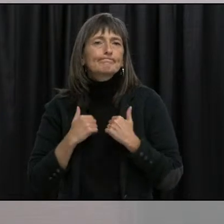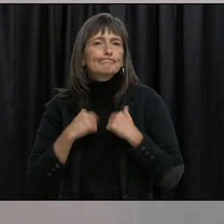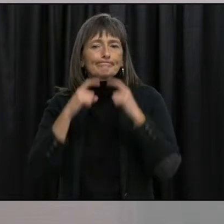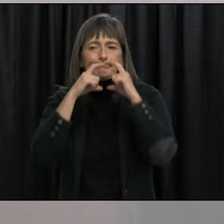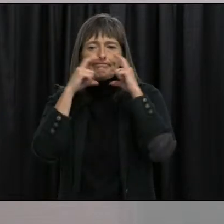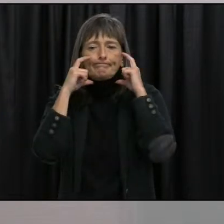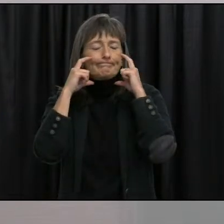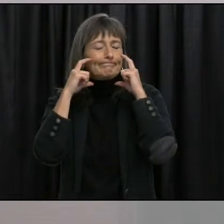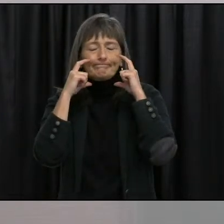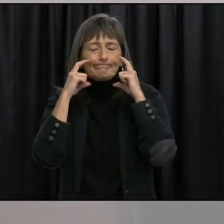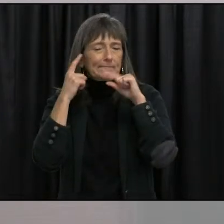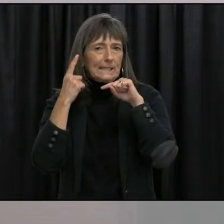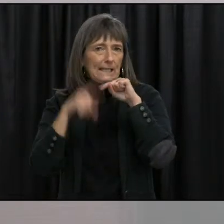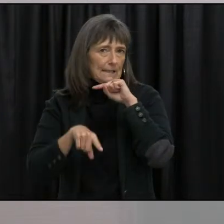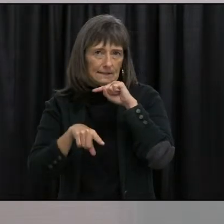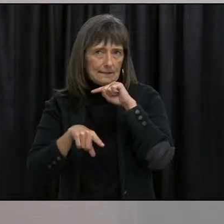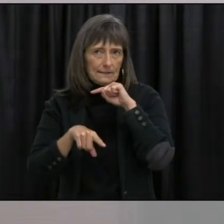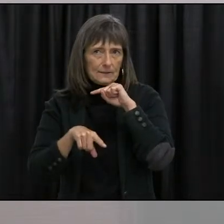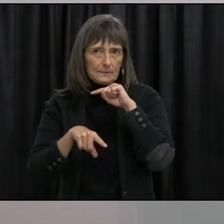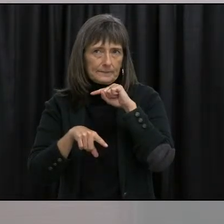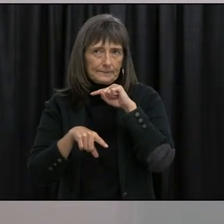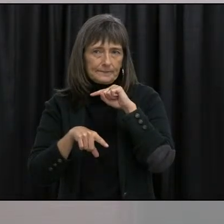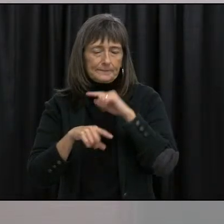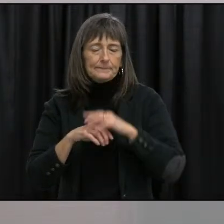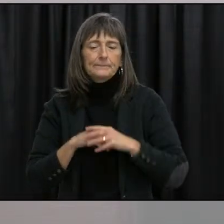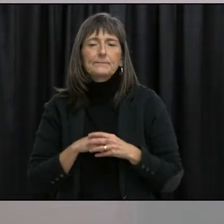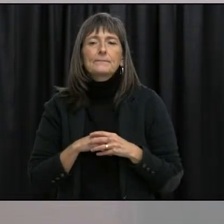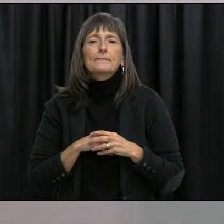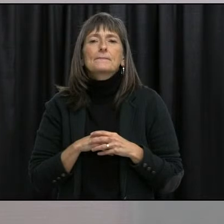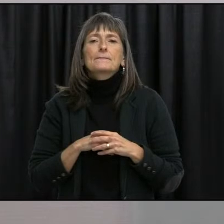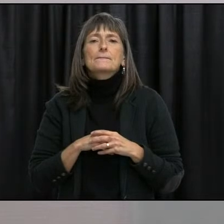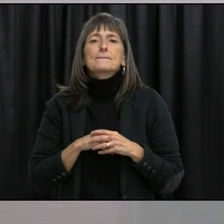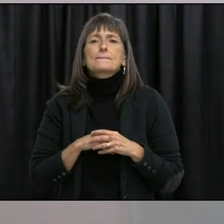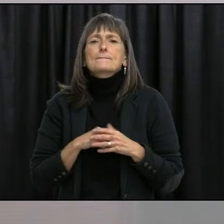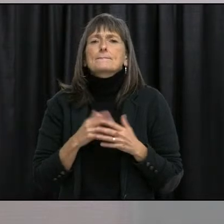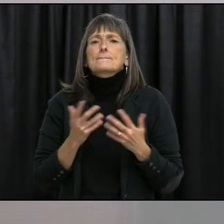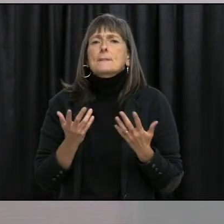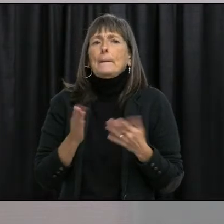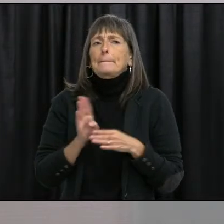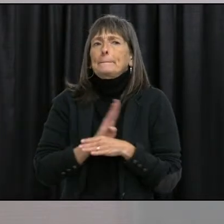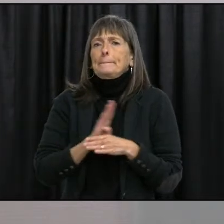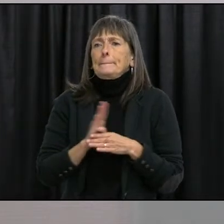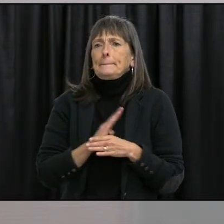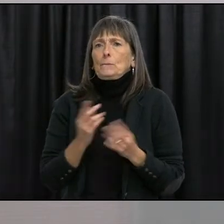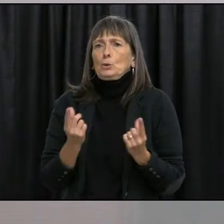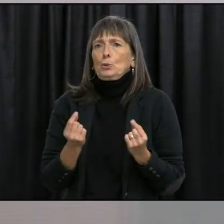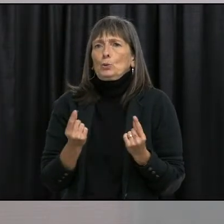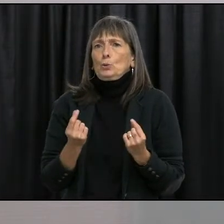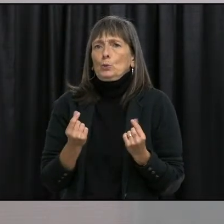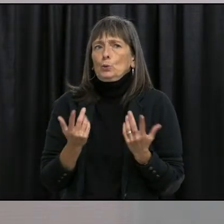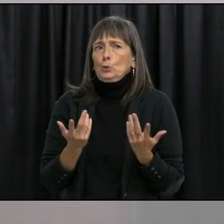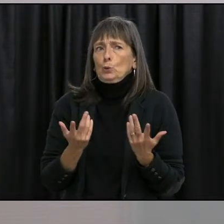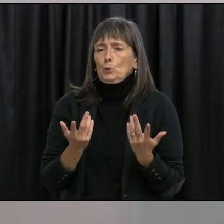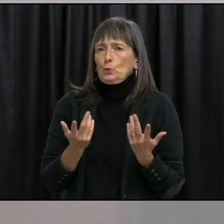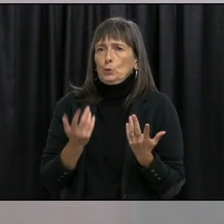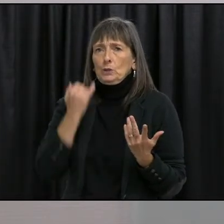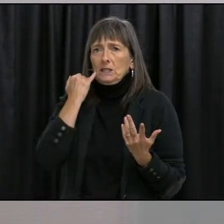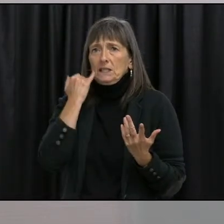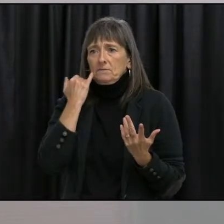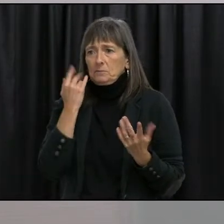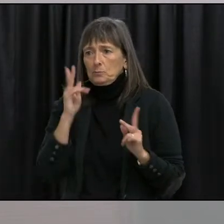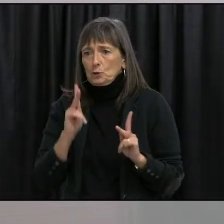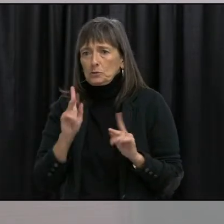handle a mask in public places. How are businesses advised about enforcing this? Because obviously